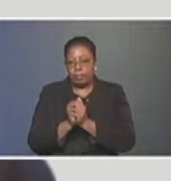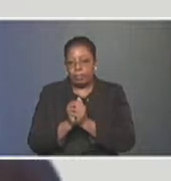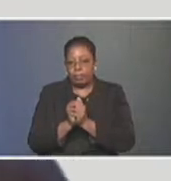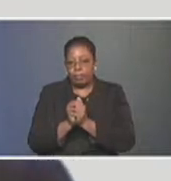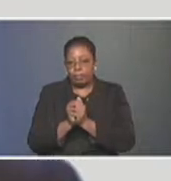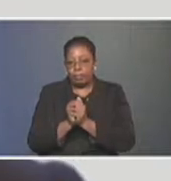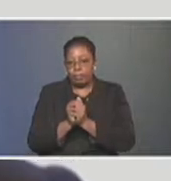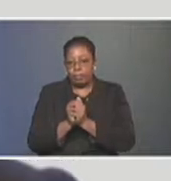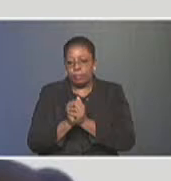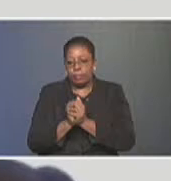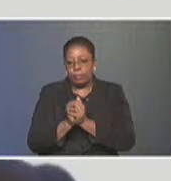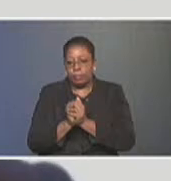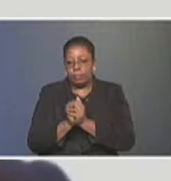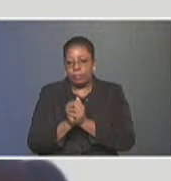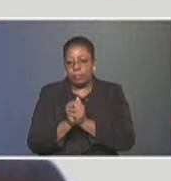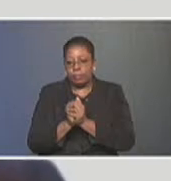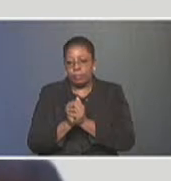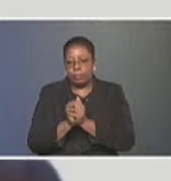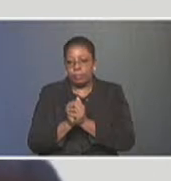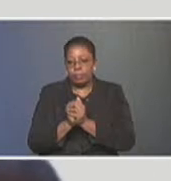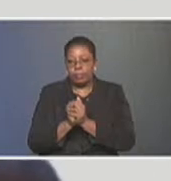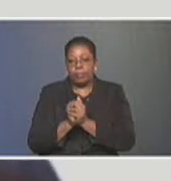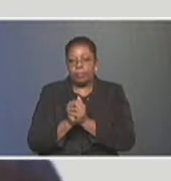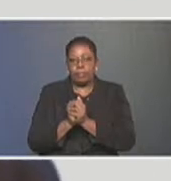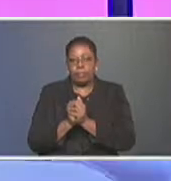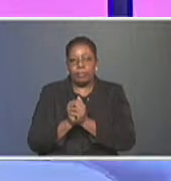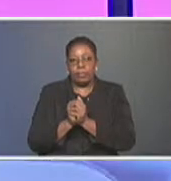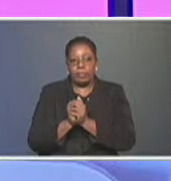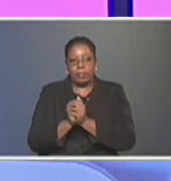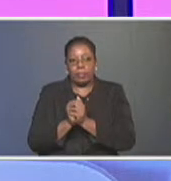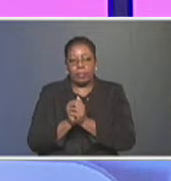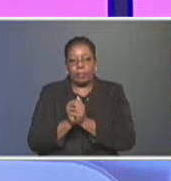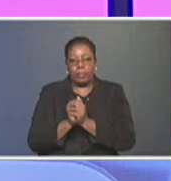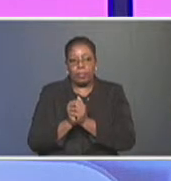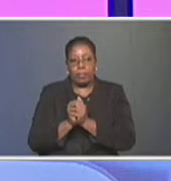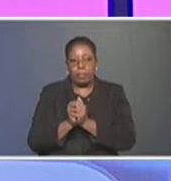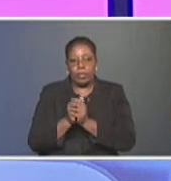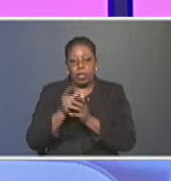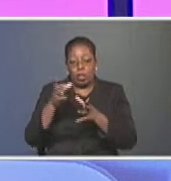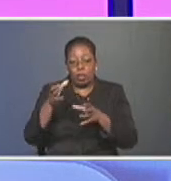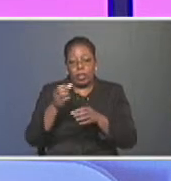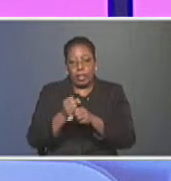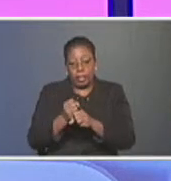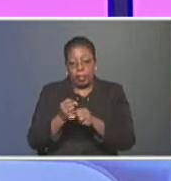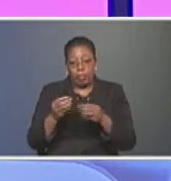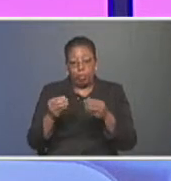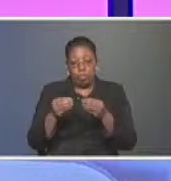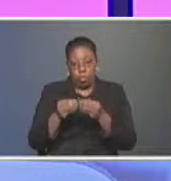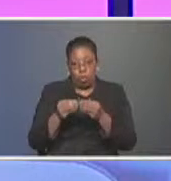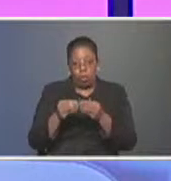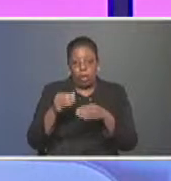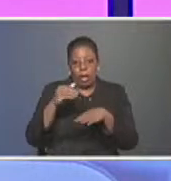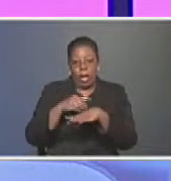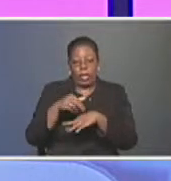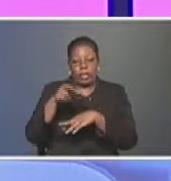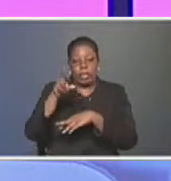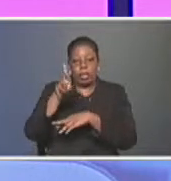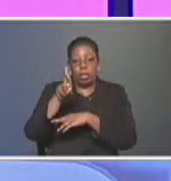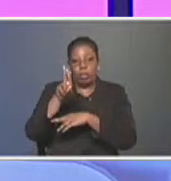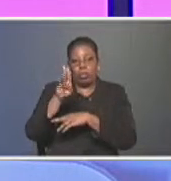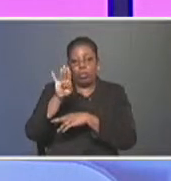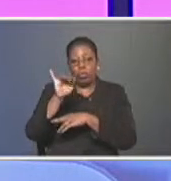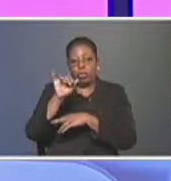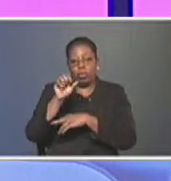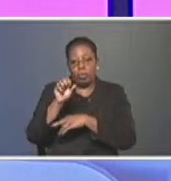we're touching the tip of the iceberg. Well, you can get much more than a fill-up at the newest Rubis on the